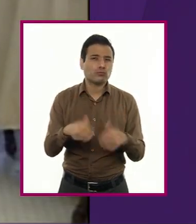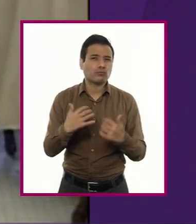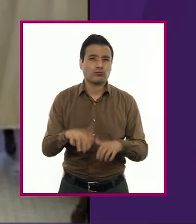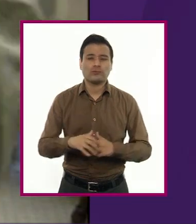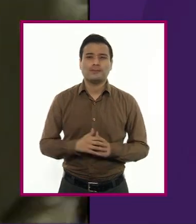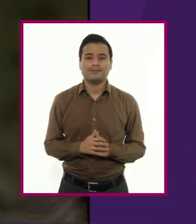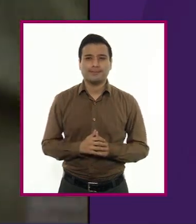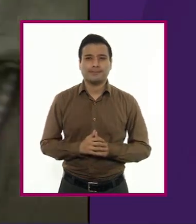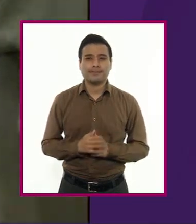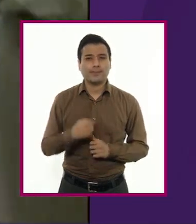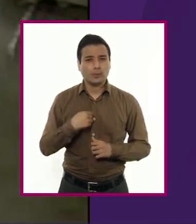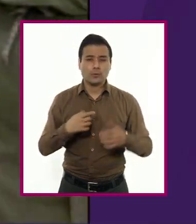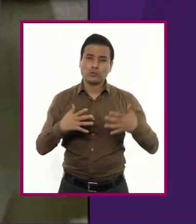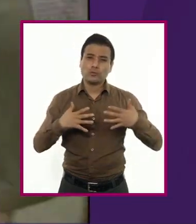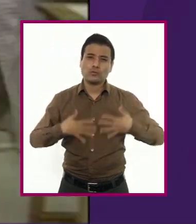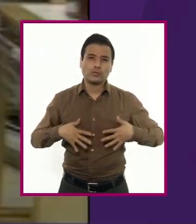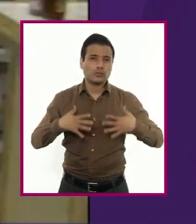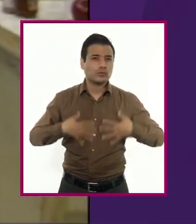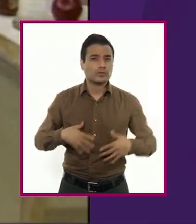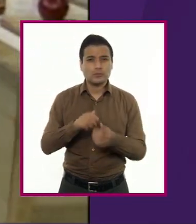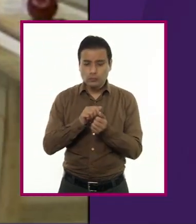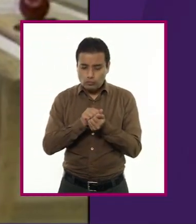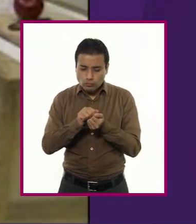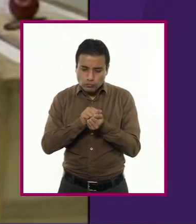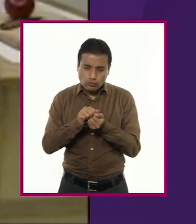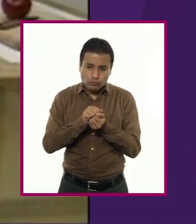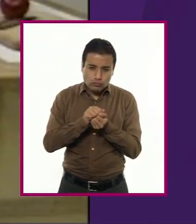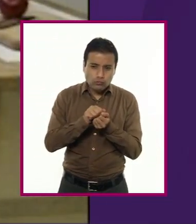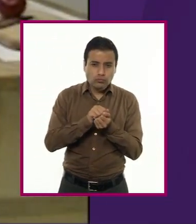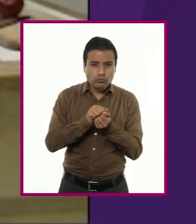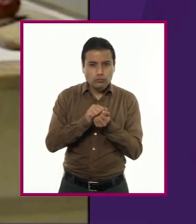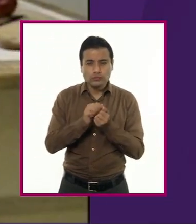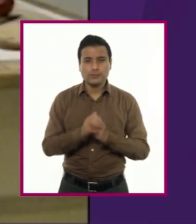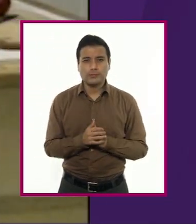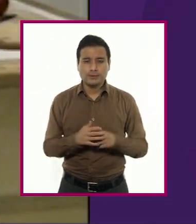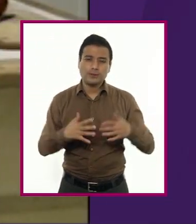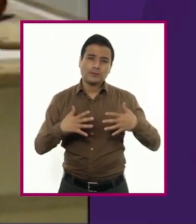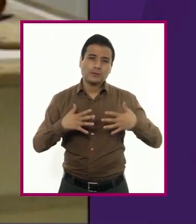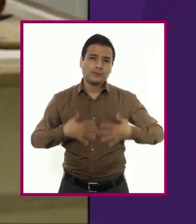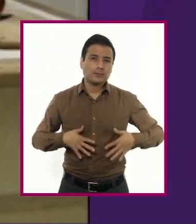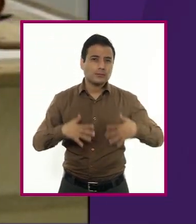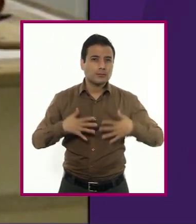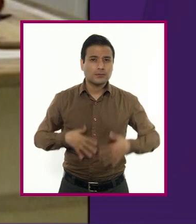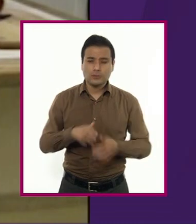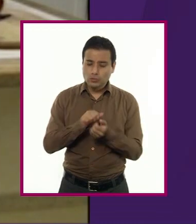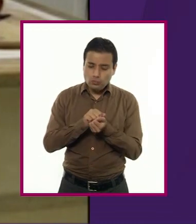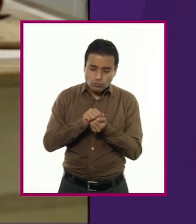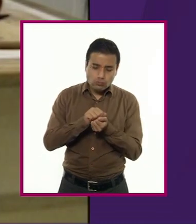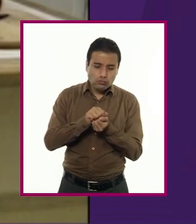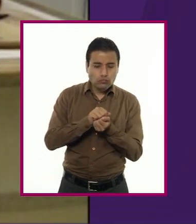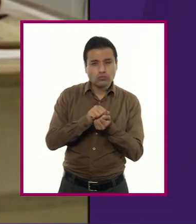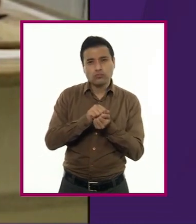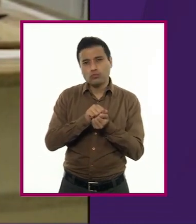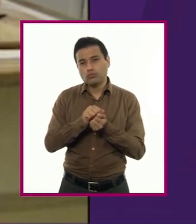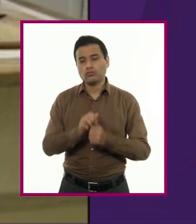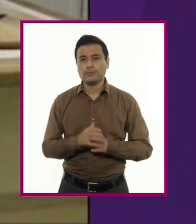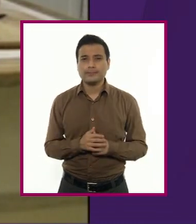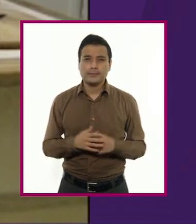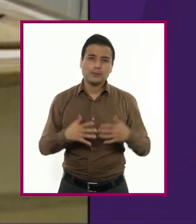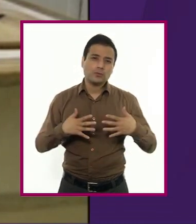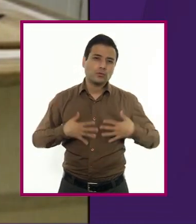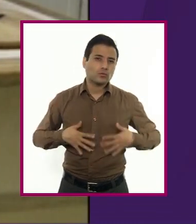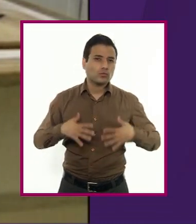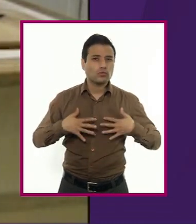I'm gonna wash the dirt right out of these clothes. I'm gonna wash the dirt right out of these clothes.